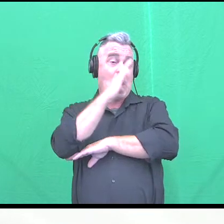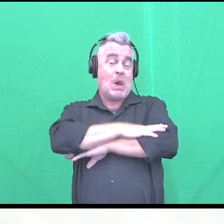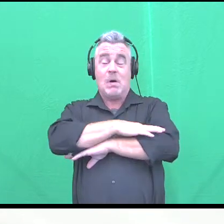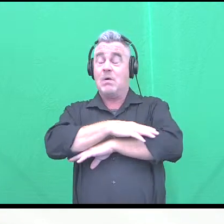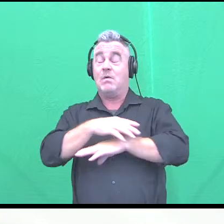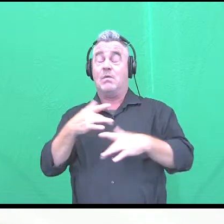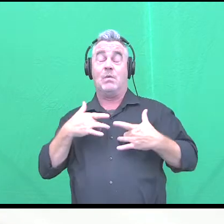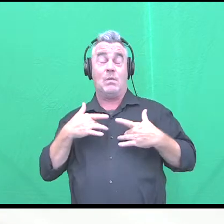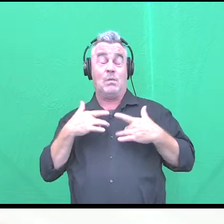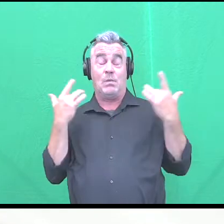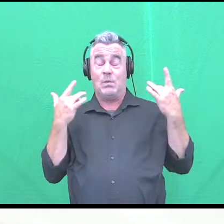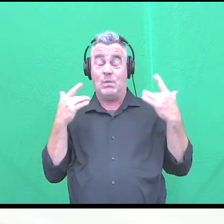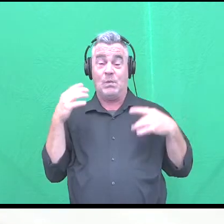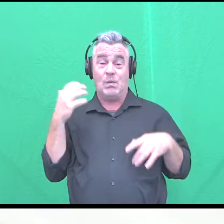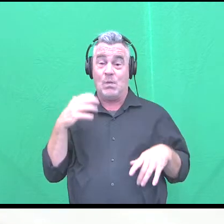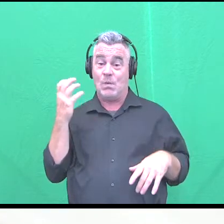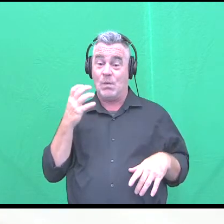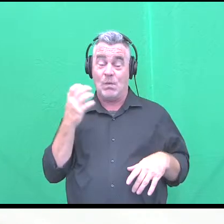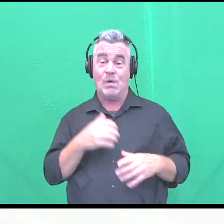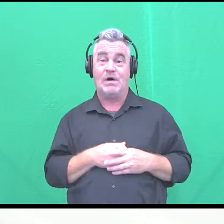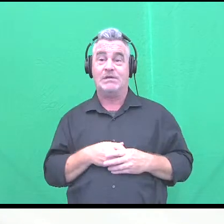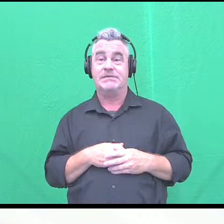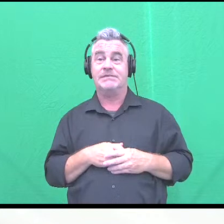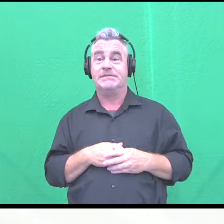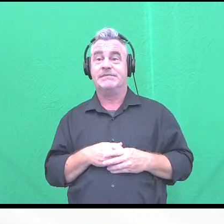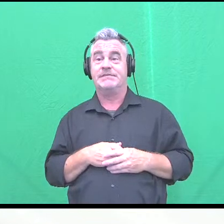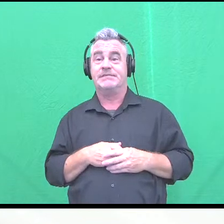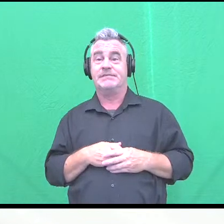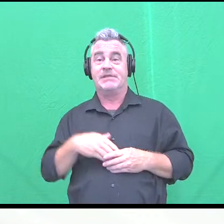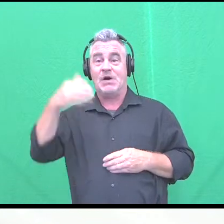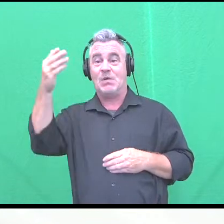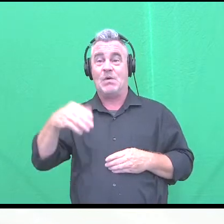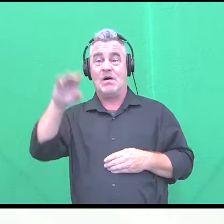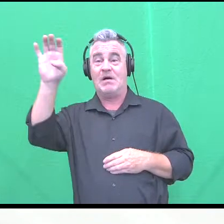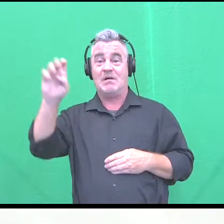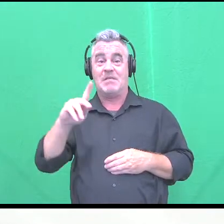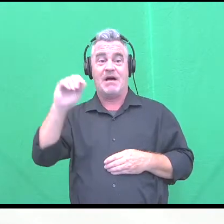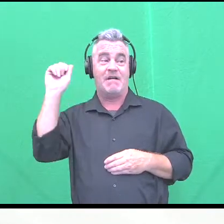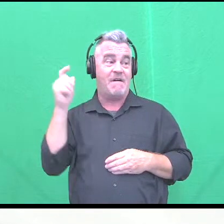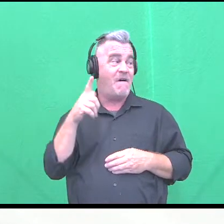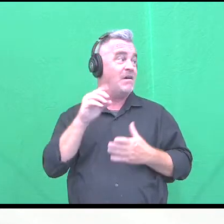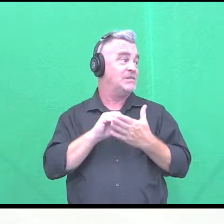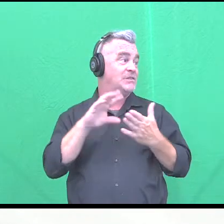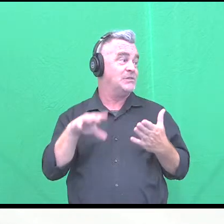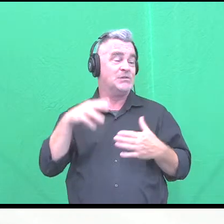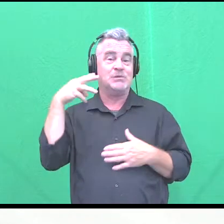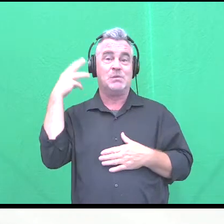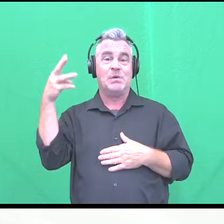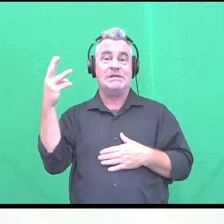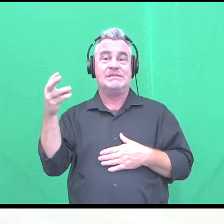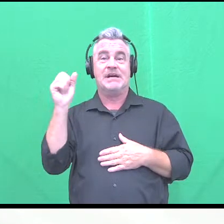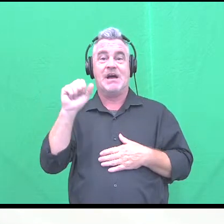very excited to be welcoming back all of our students on Wednesday, August 4th.